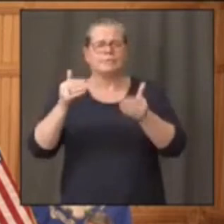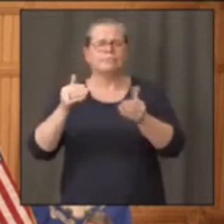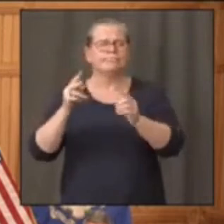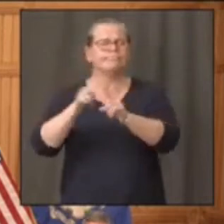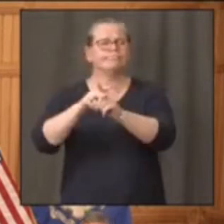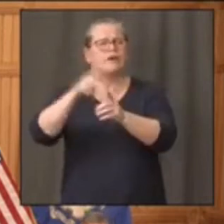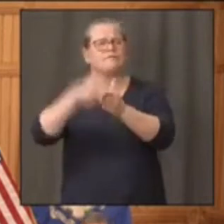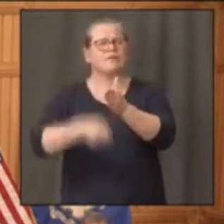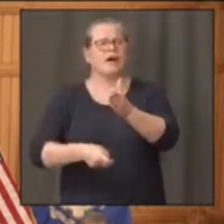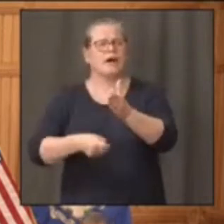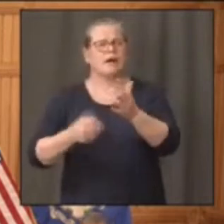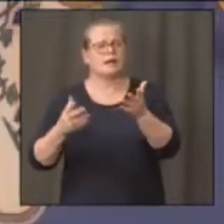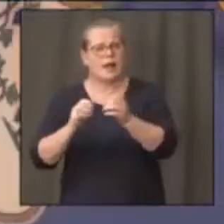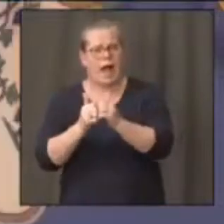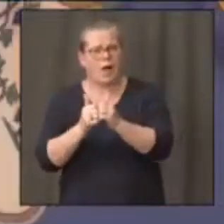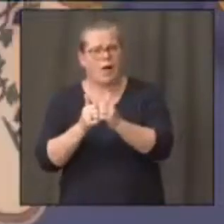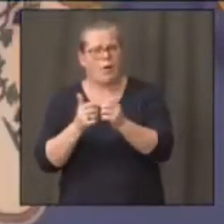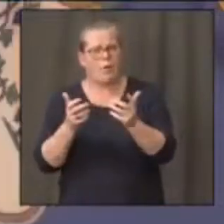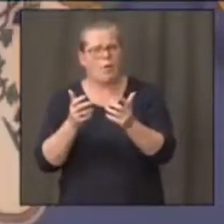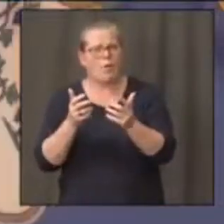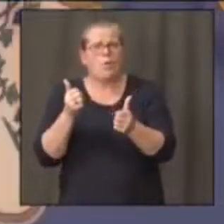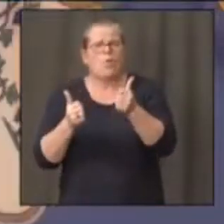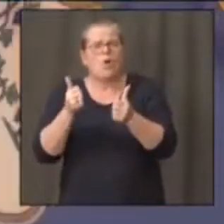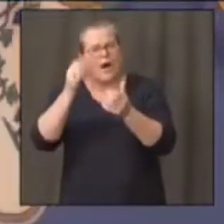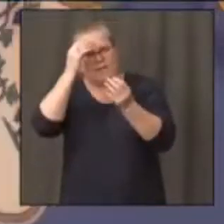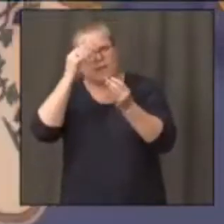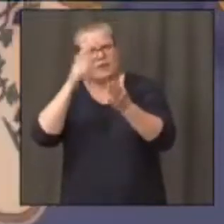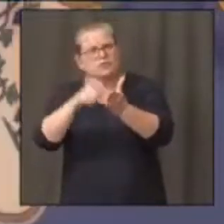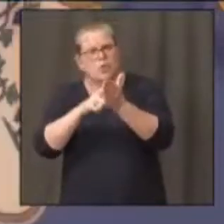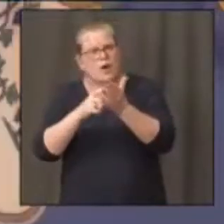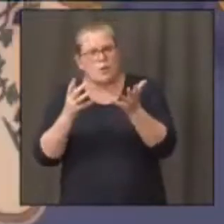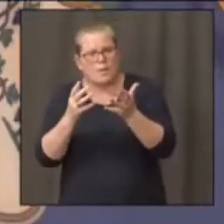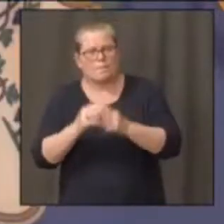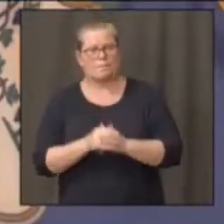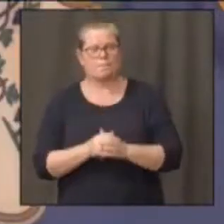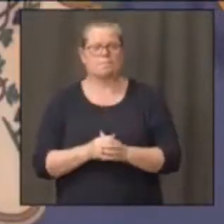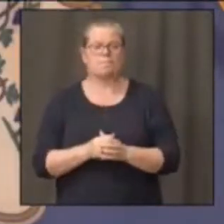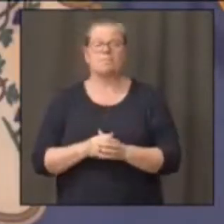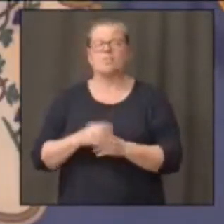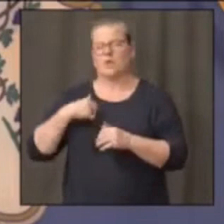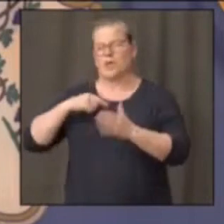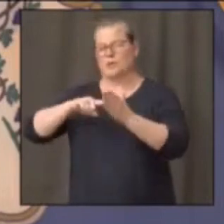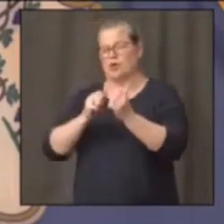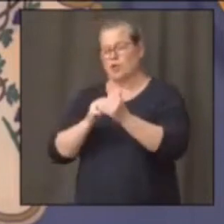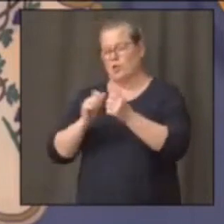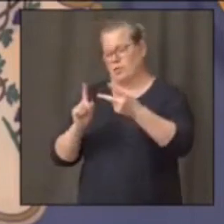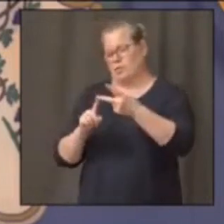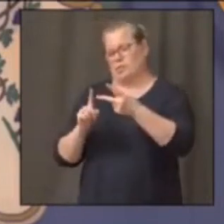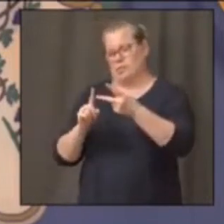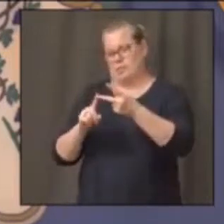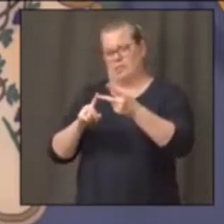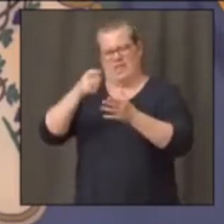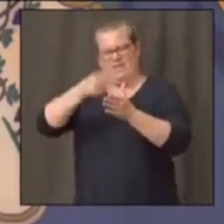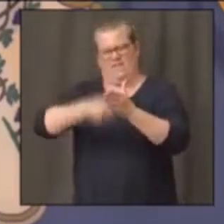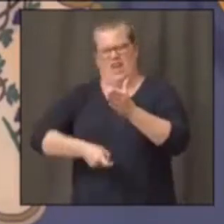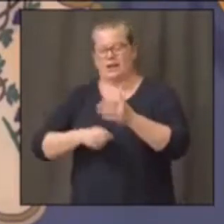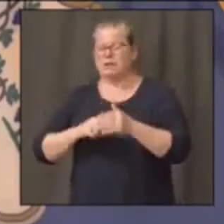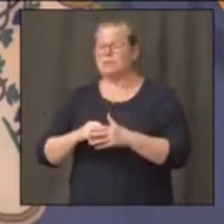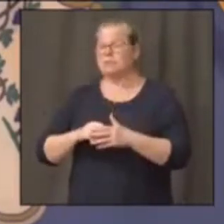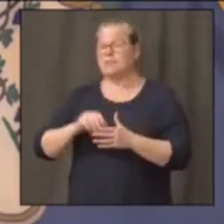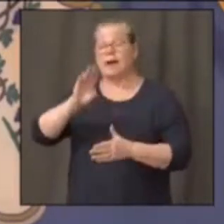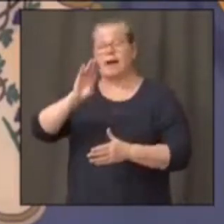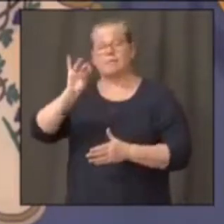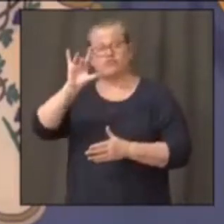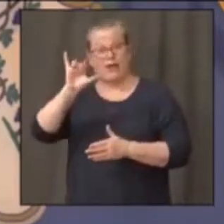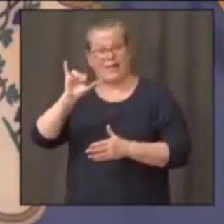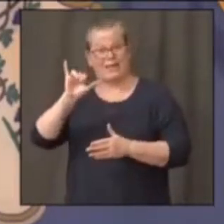with the latter, which is we're going to have folks from our Department of Public Health at Bradley Airport, and we're going to tell people compliance